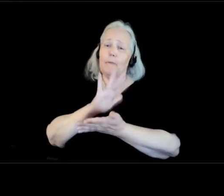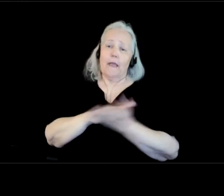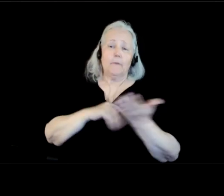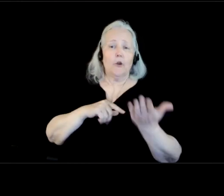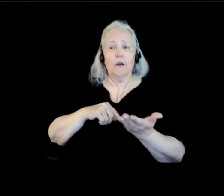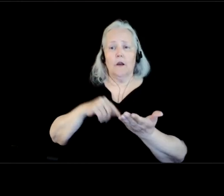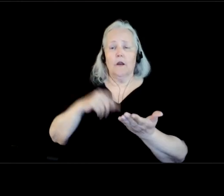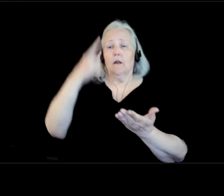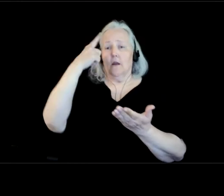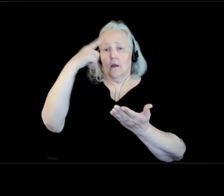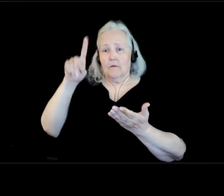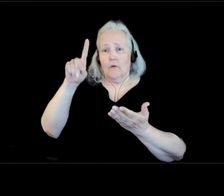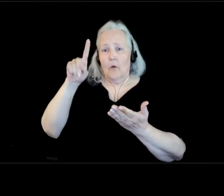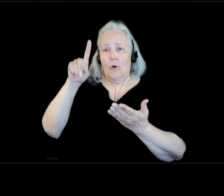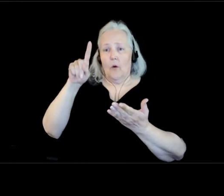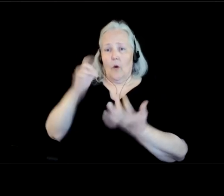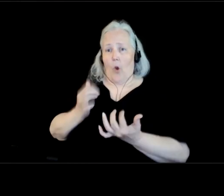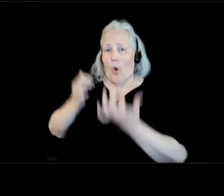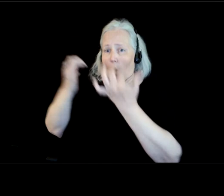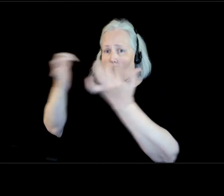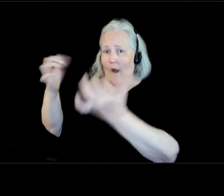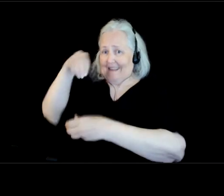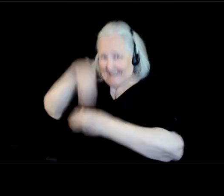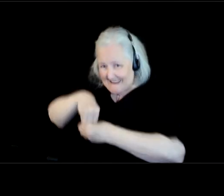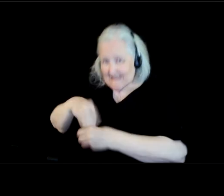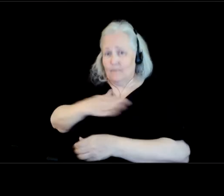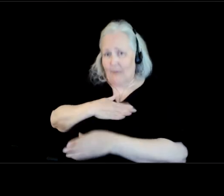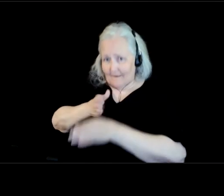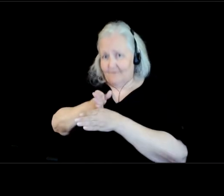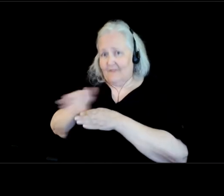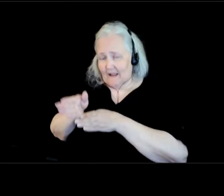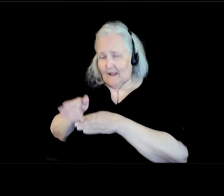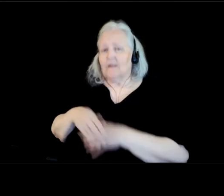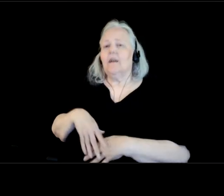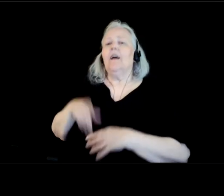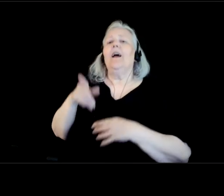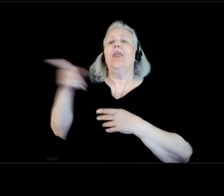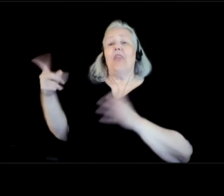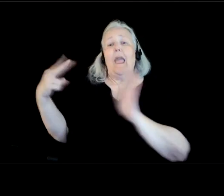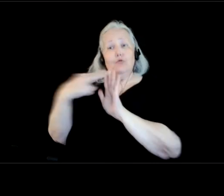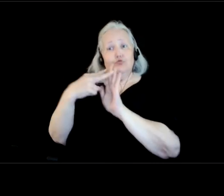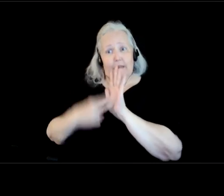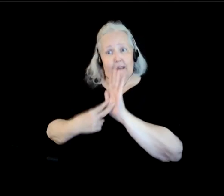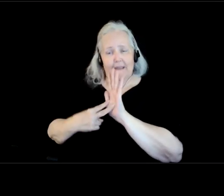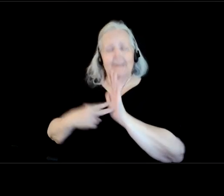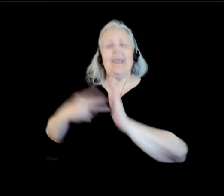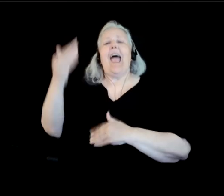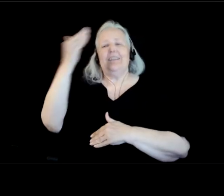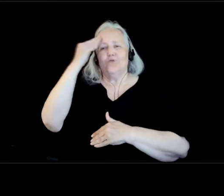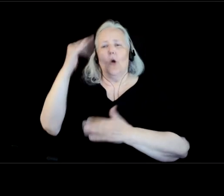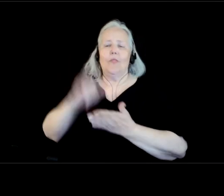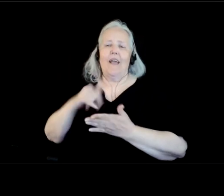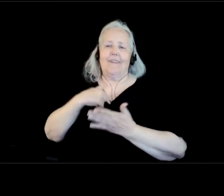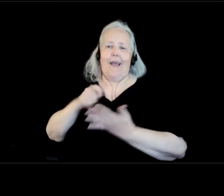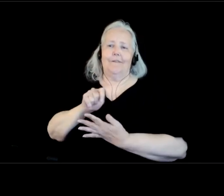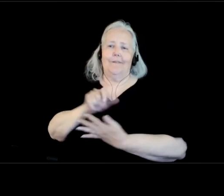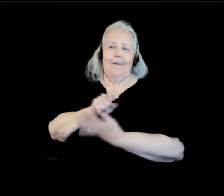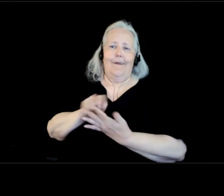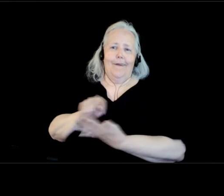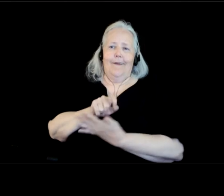this discipline, right? Who are familiar with all the things. They know what you didn't put in the paper, right? They know what you left out of the references,